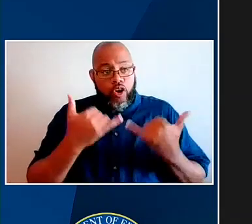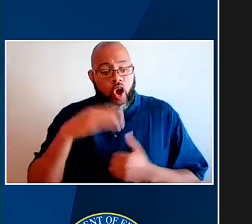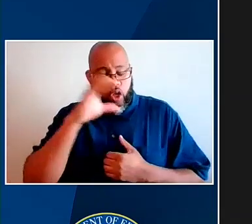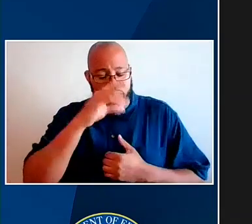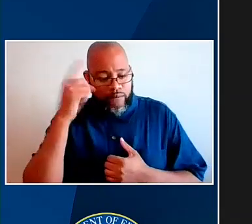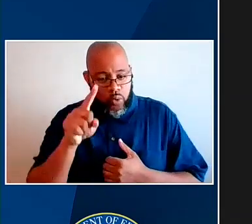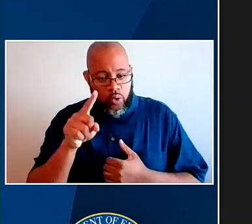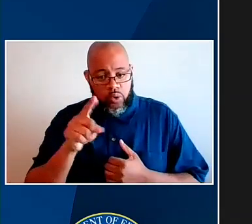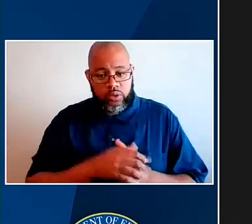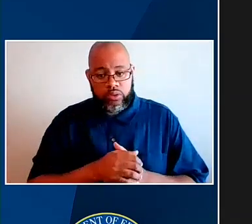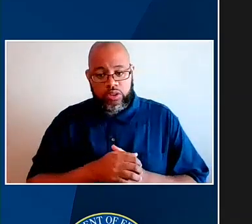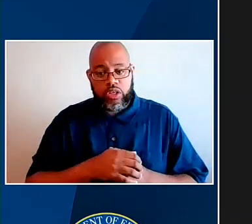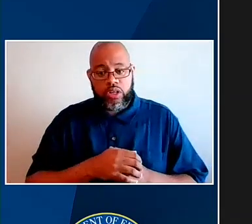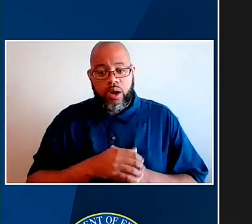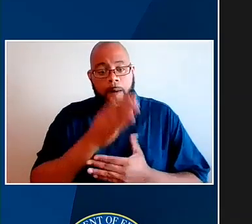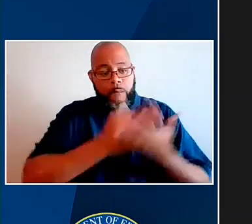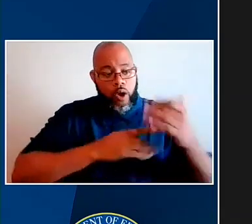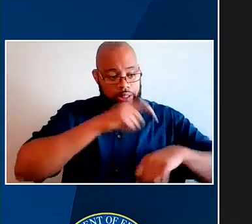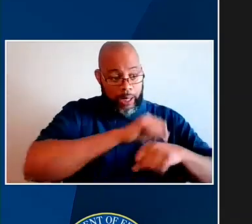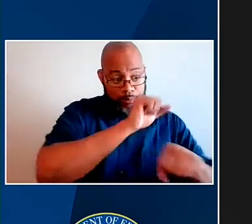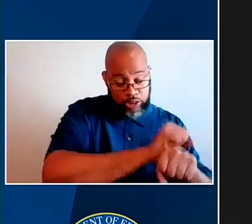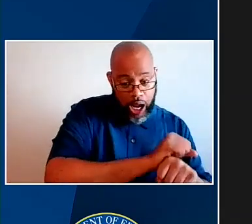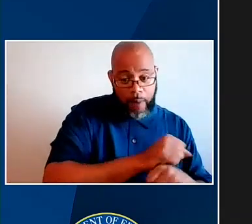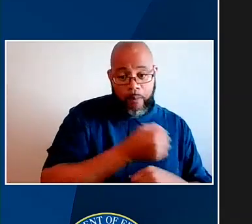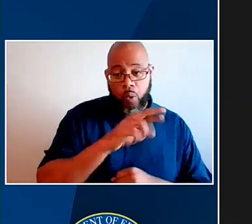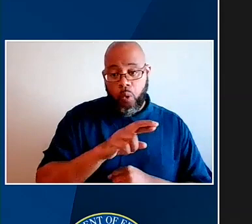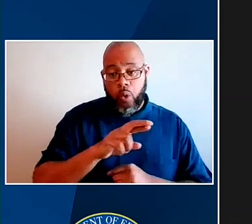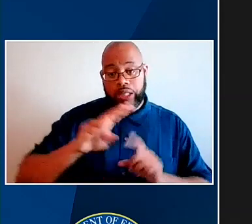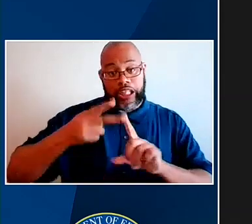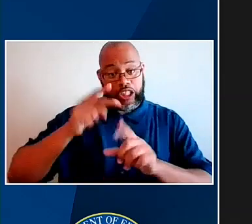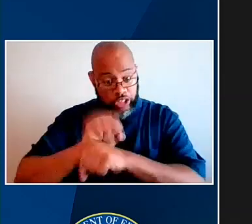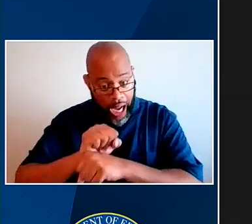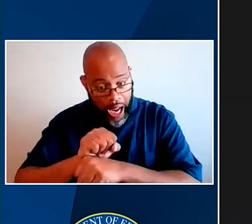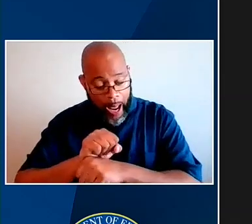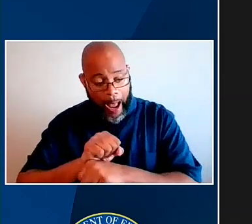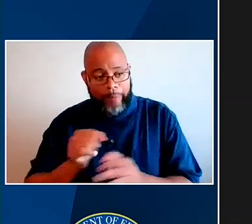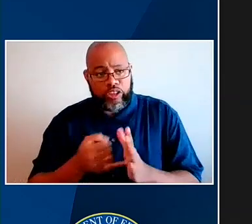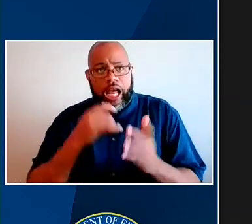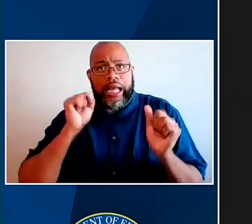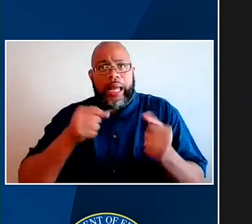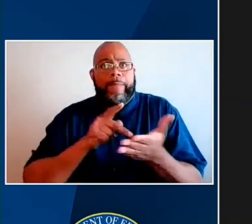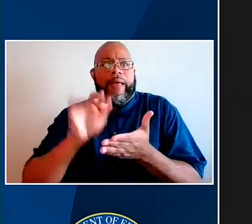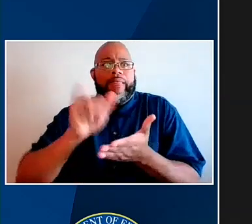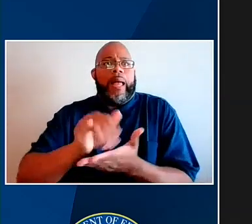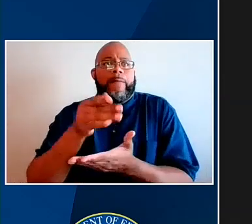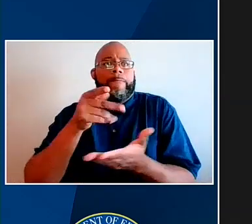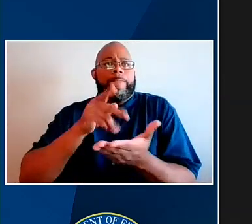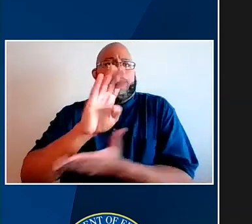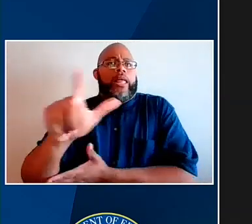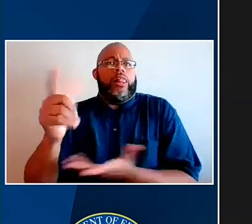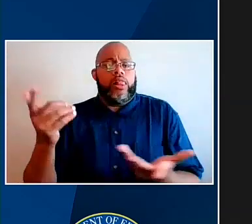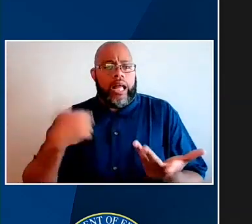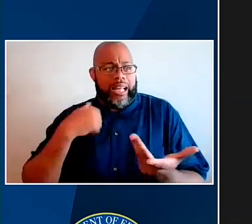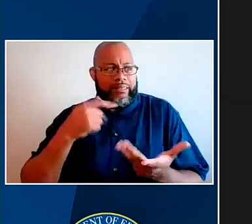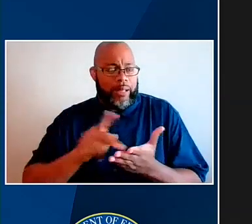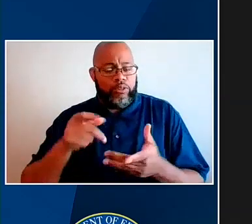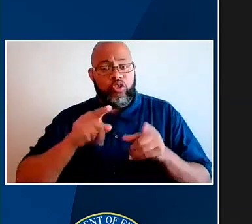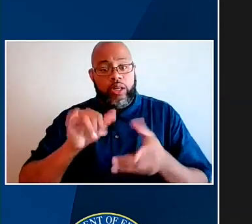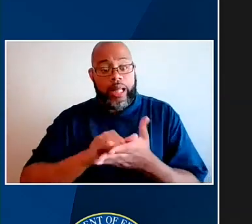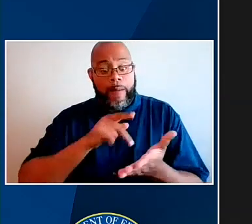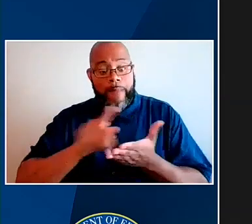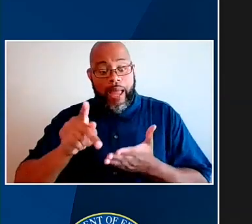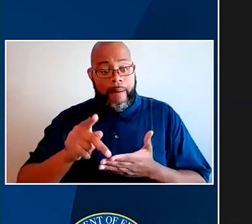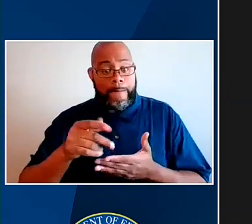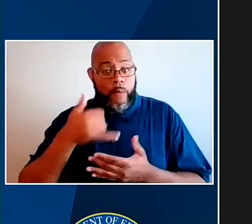a part-time job or a second job just so I can pay this payment. And during the